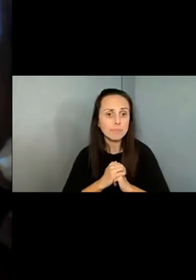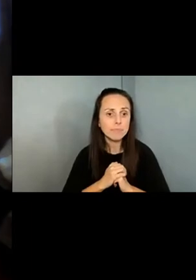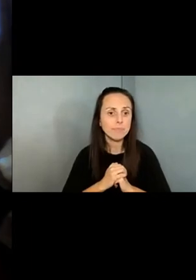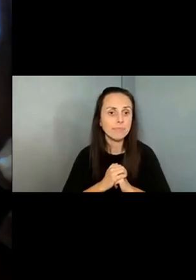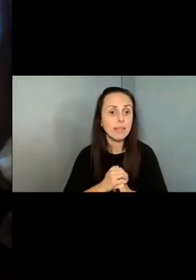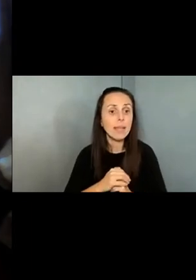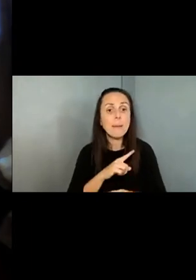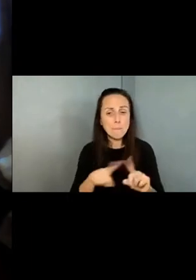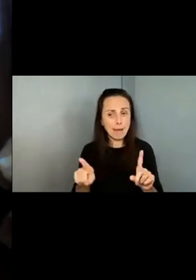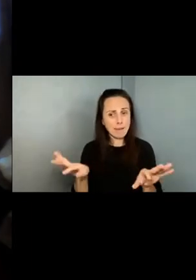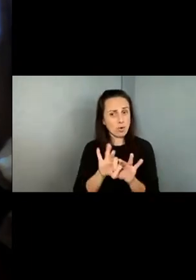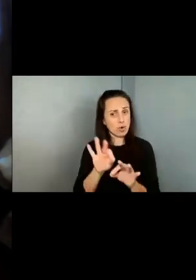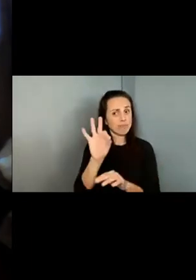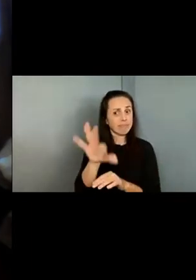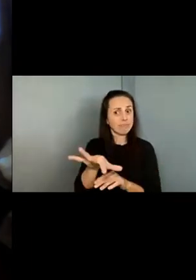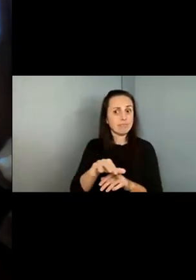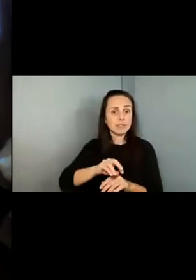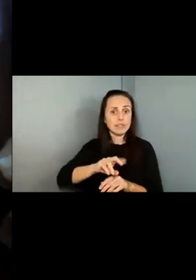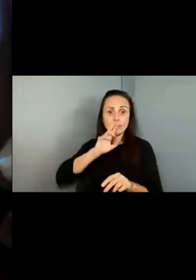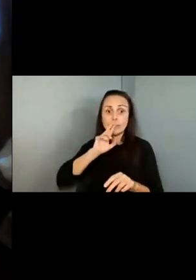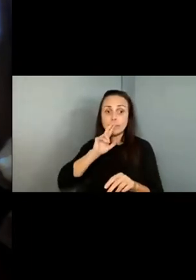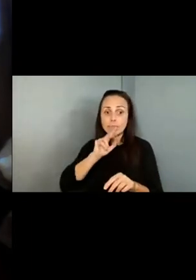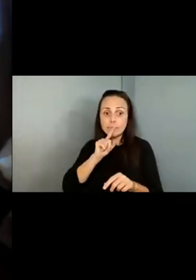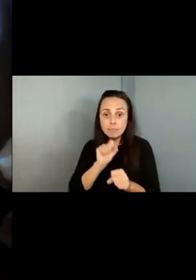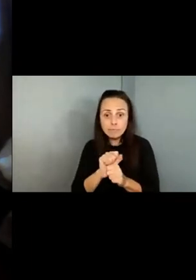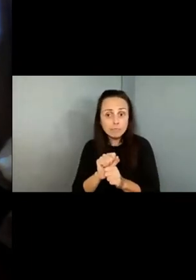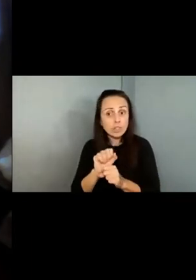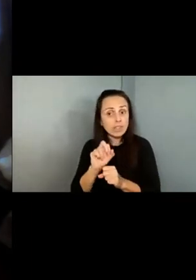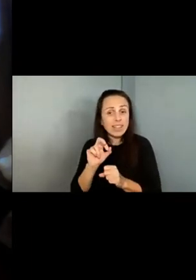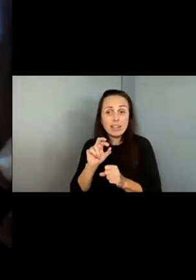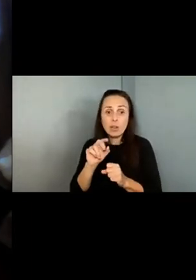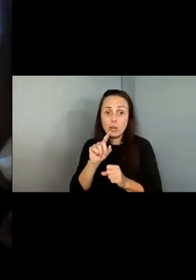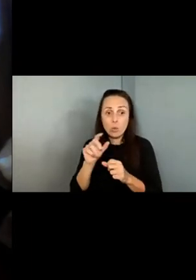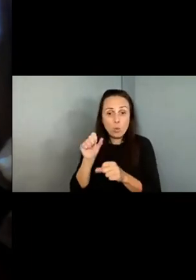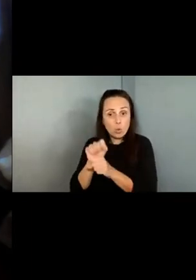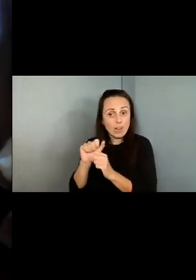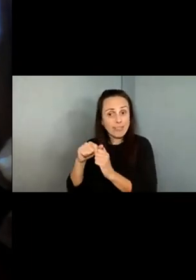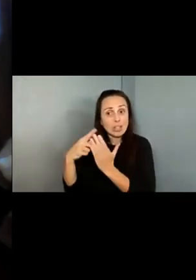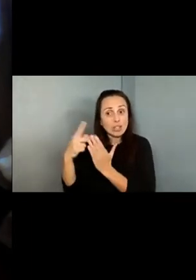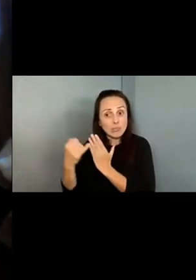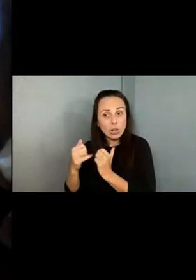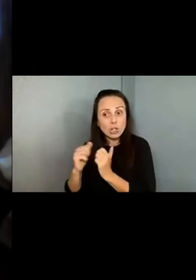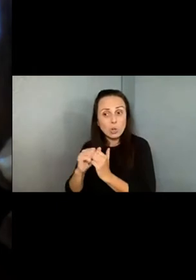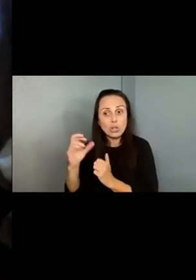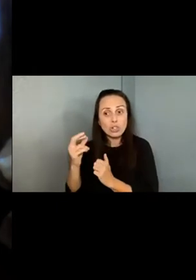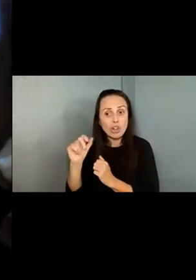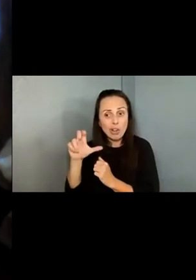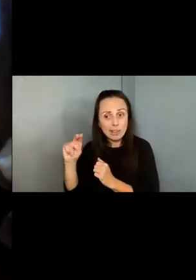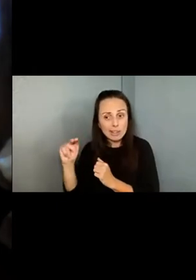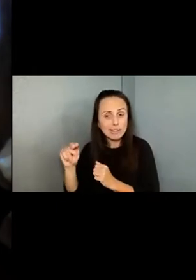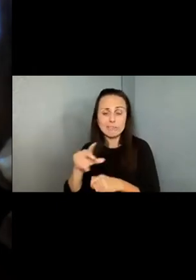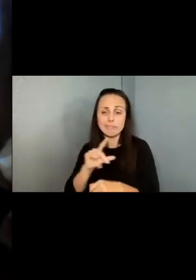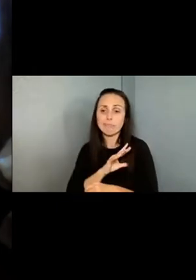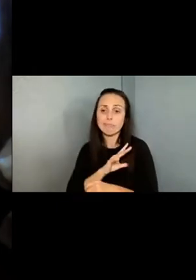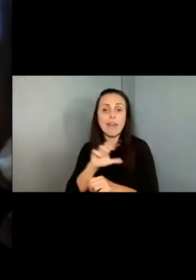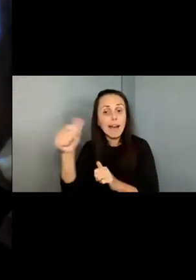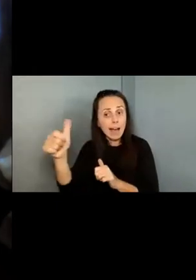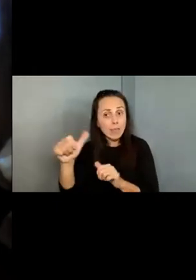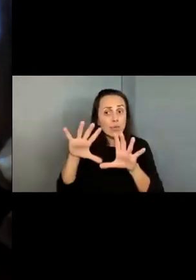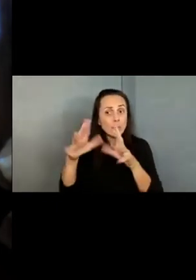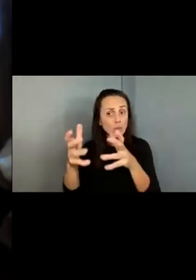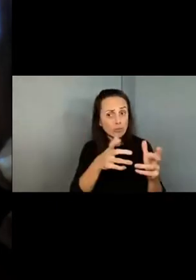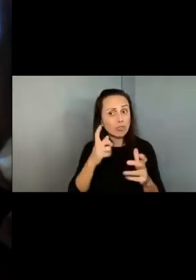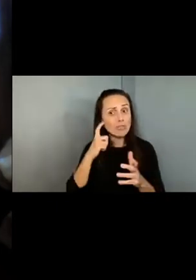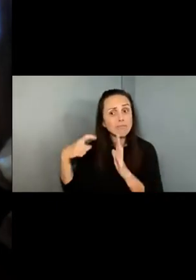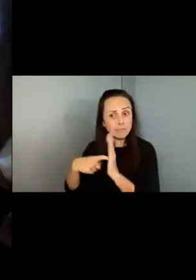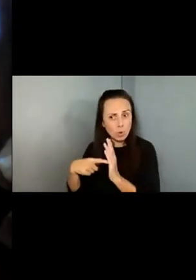But I do need to say here how rare the experience of working on this project with Sherilyn, Ayaka, and Shota has been. Other units should take note of what Asian